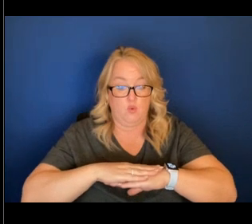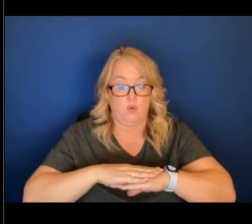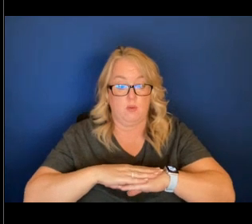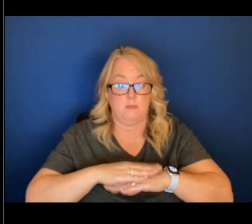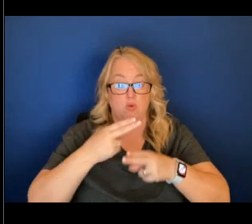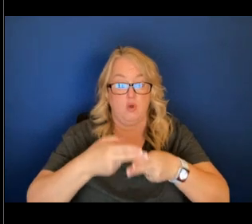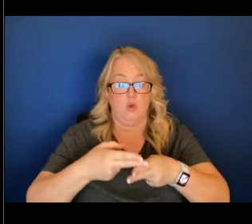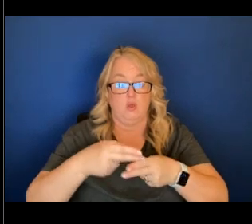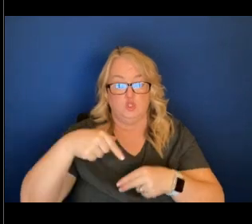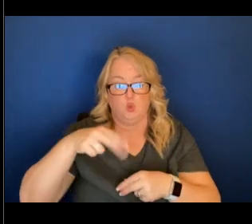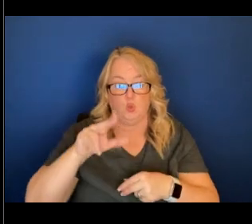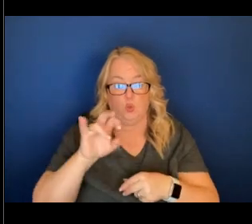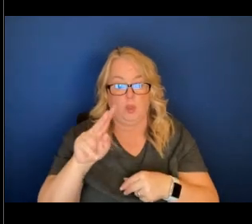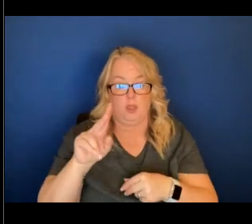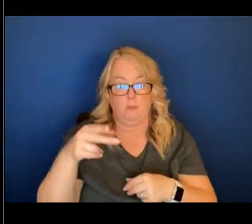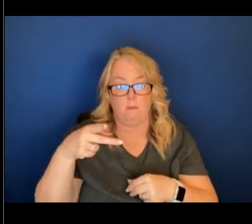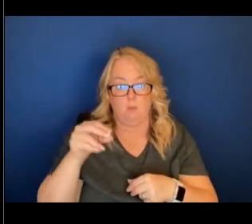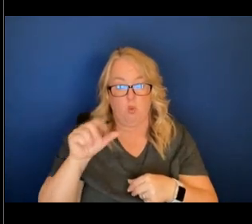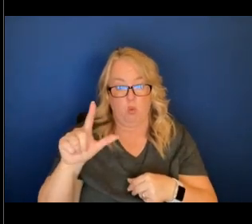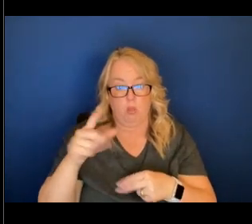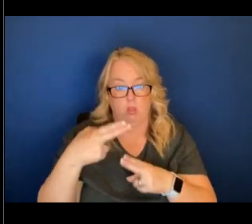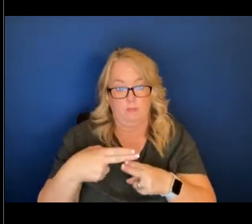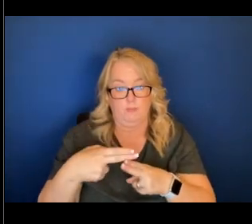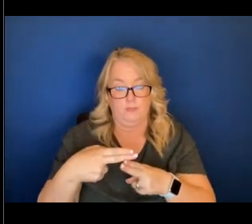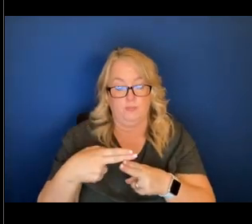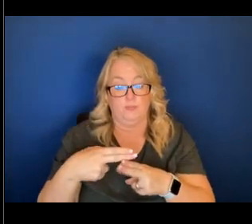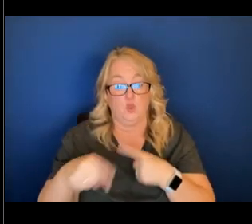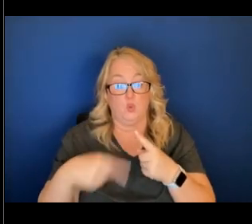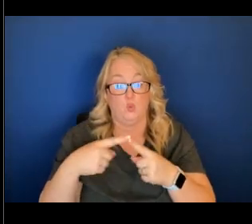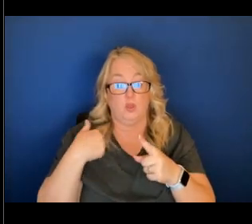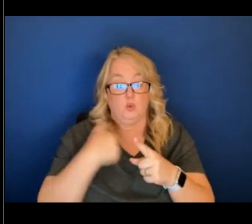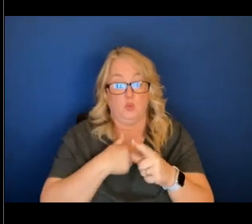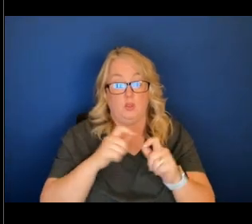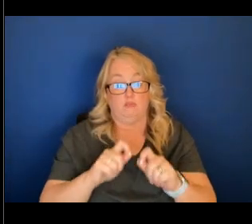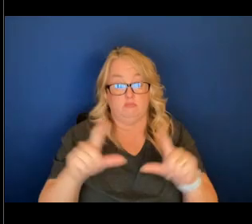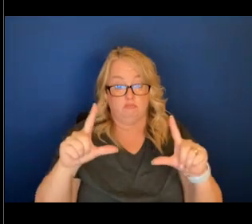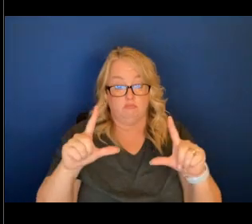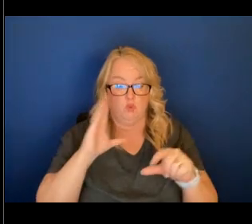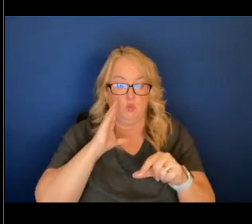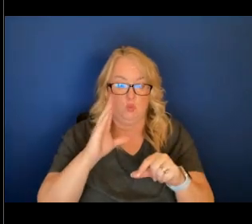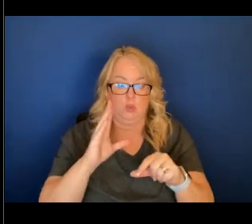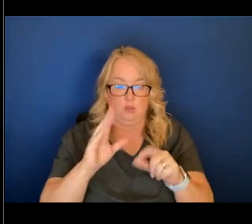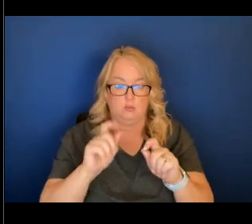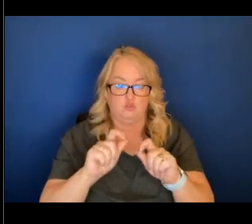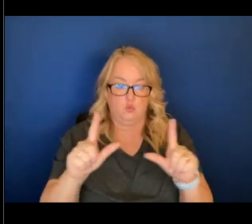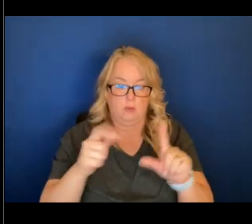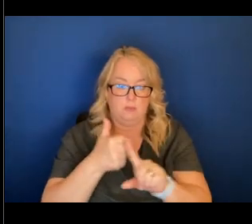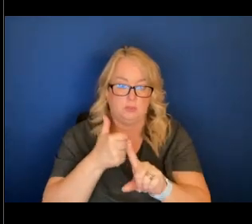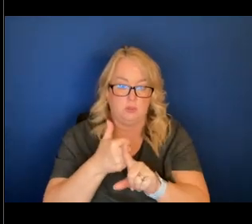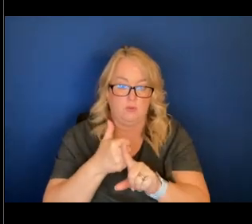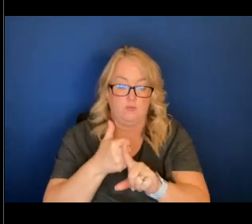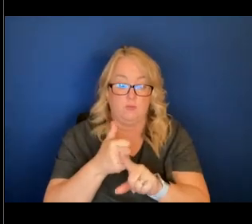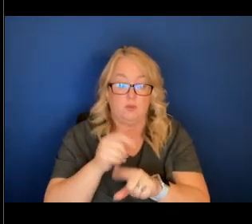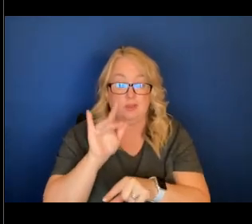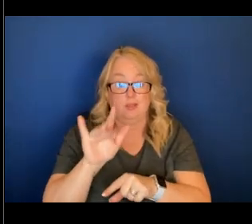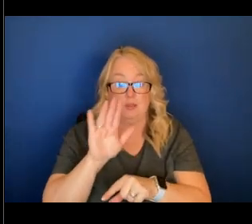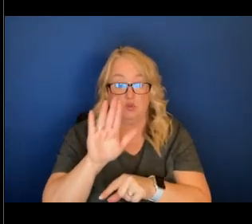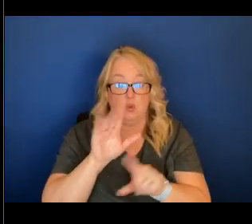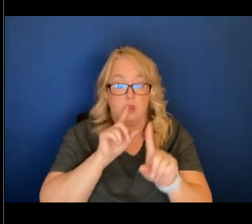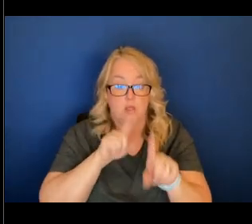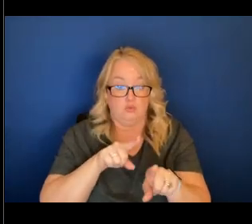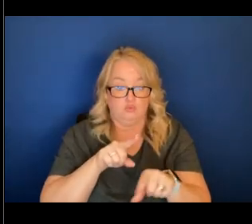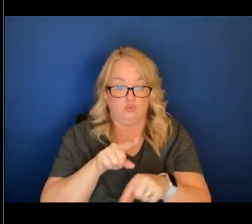these quick polls. When we launch the polls, they will automatically appear. To select your answer, click